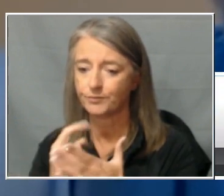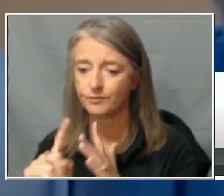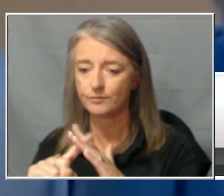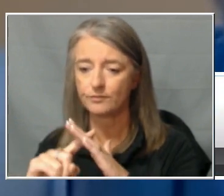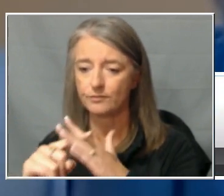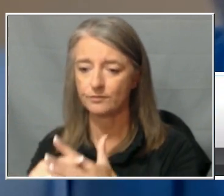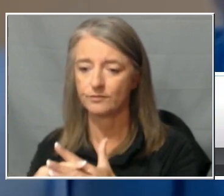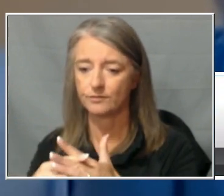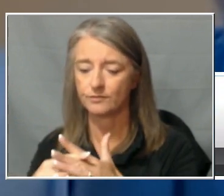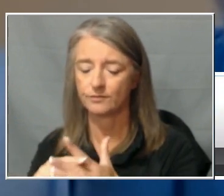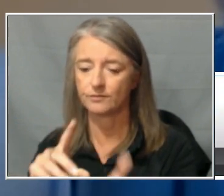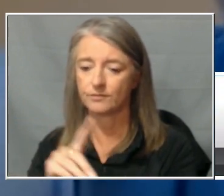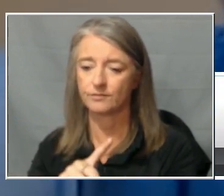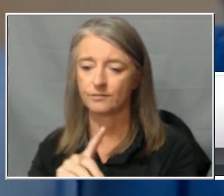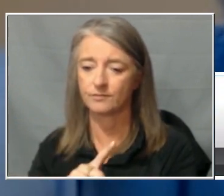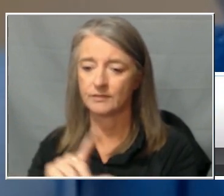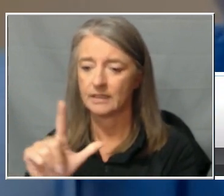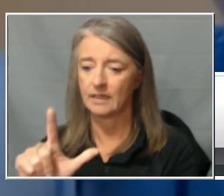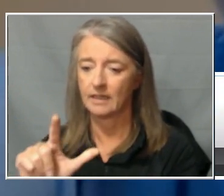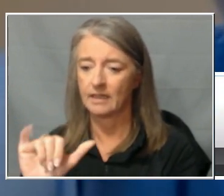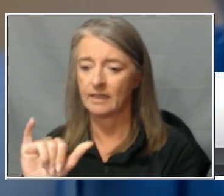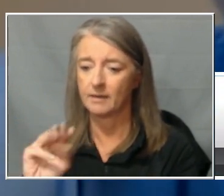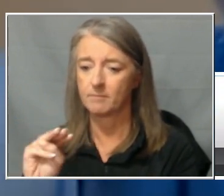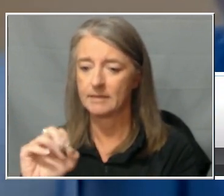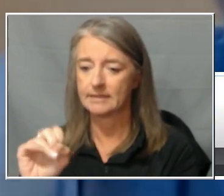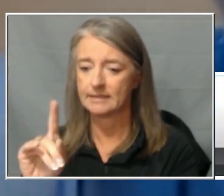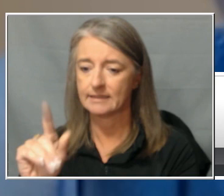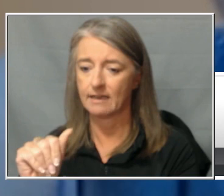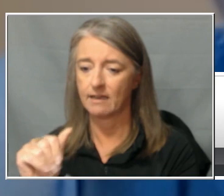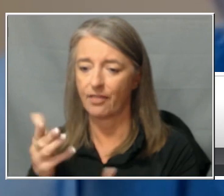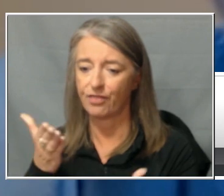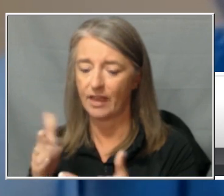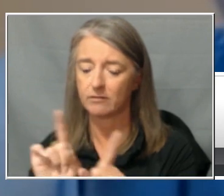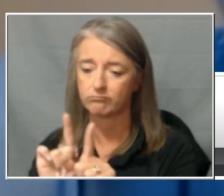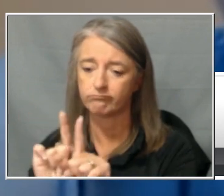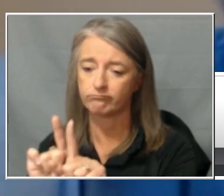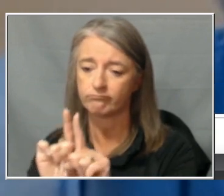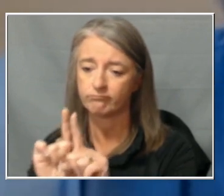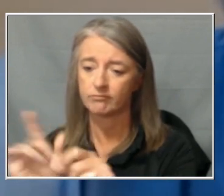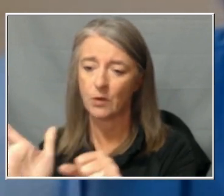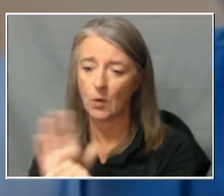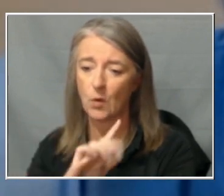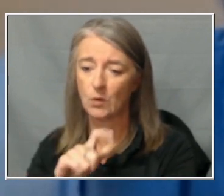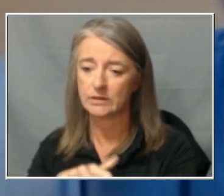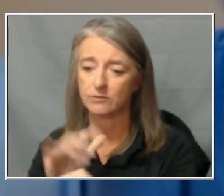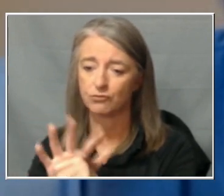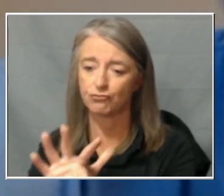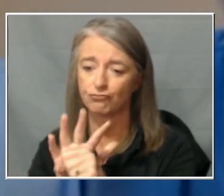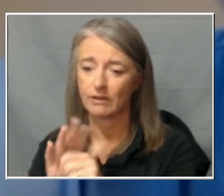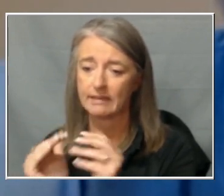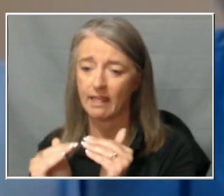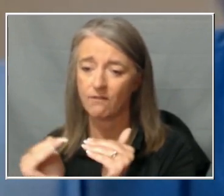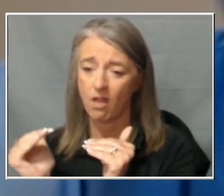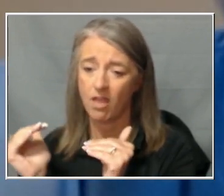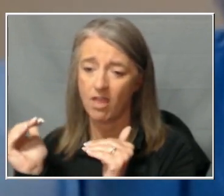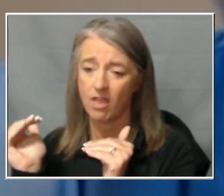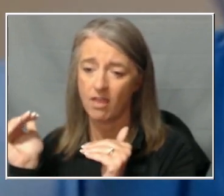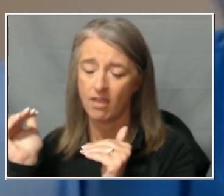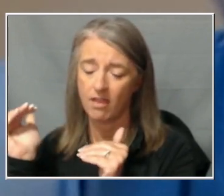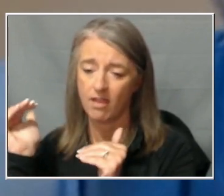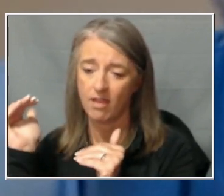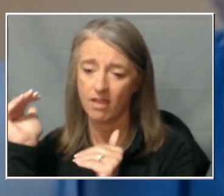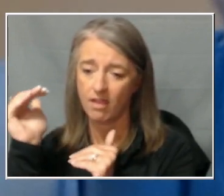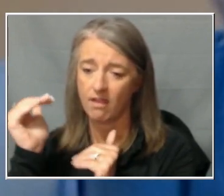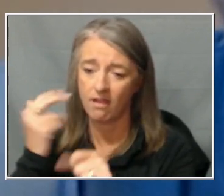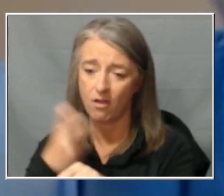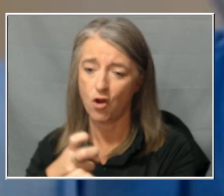started, Dr. Leminska was there standing by the whole time. And when his stress level went up and he was having a